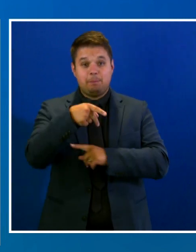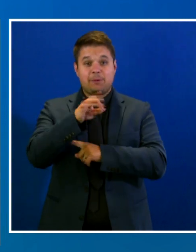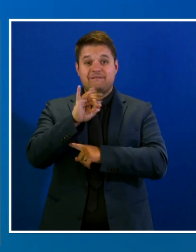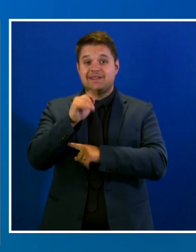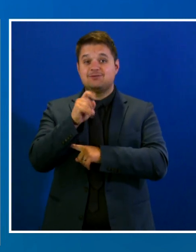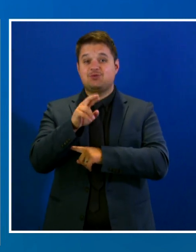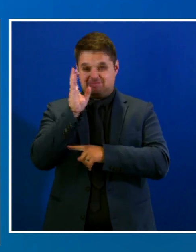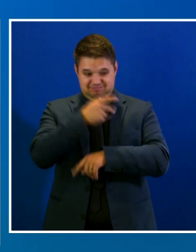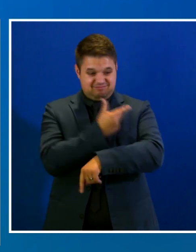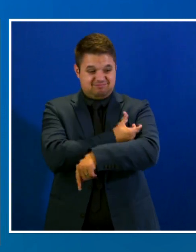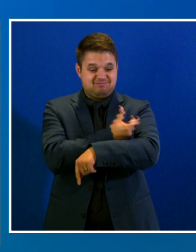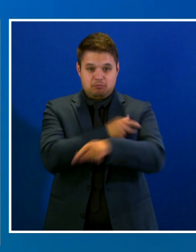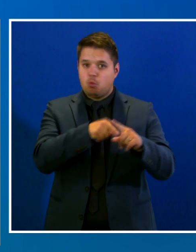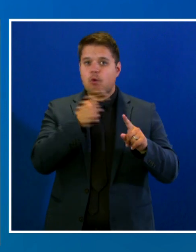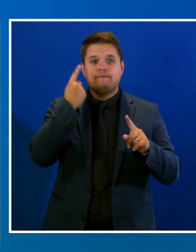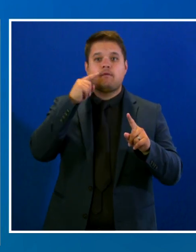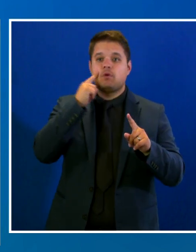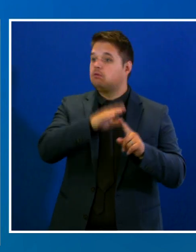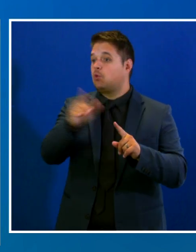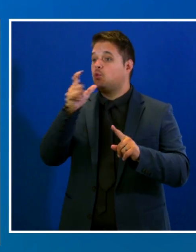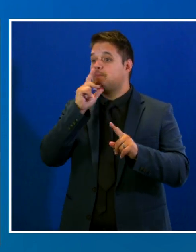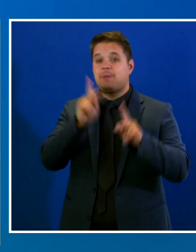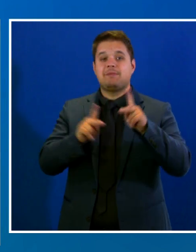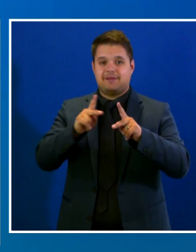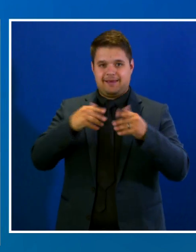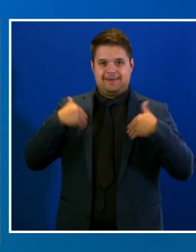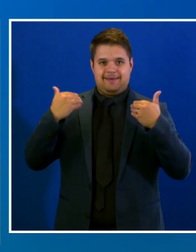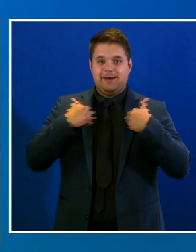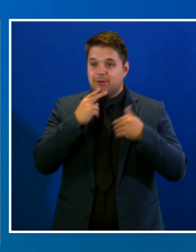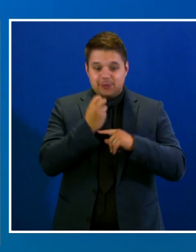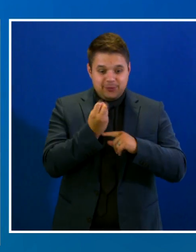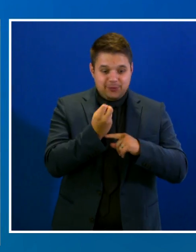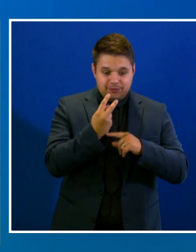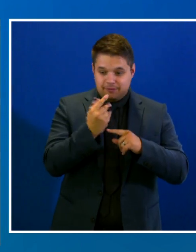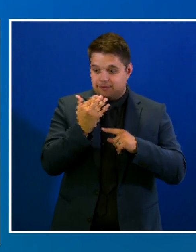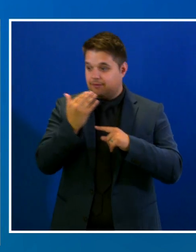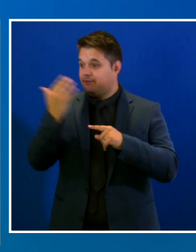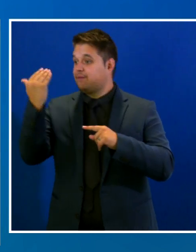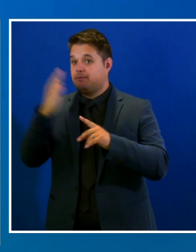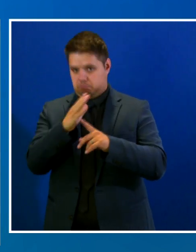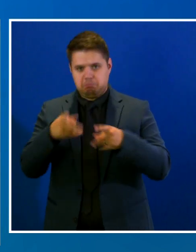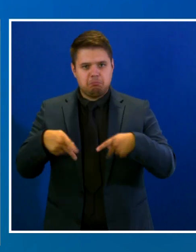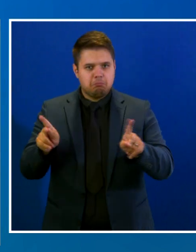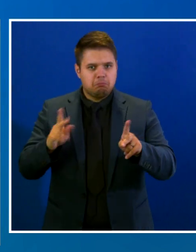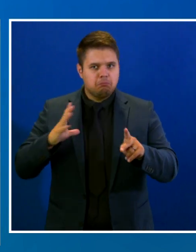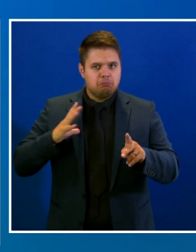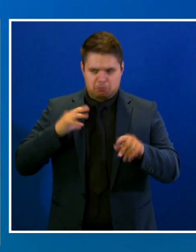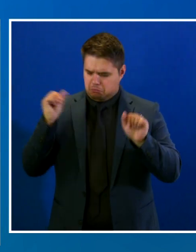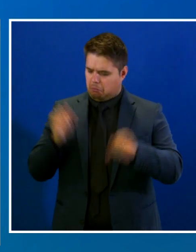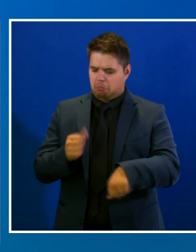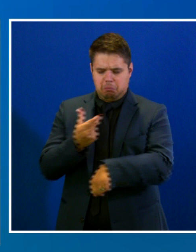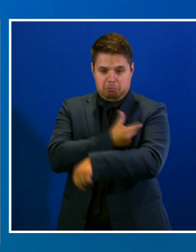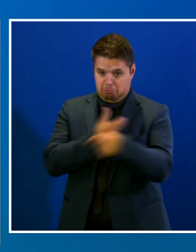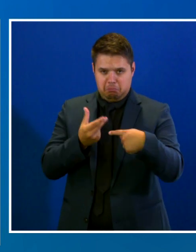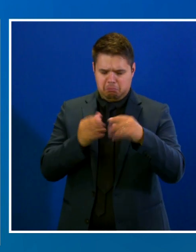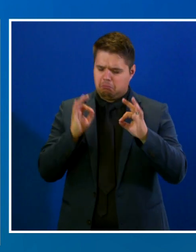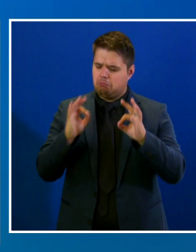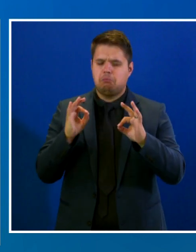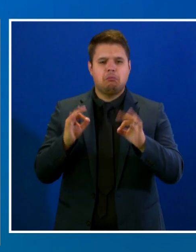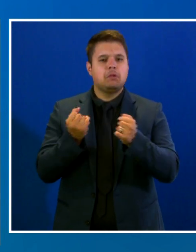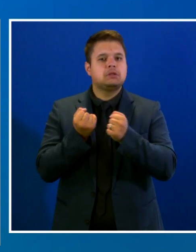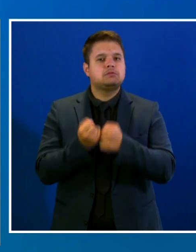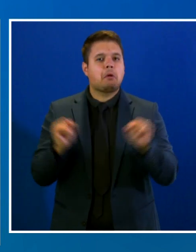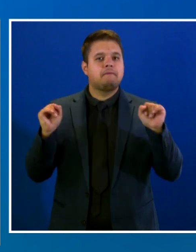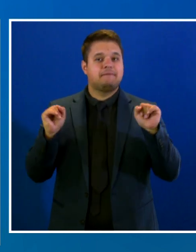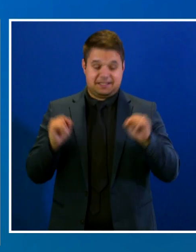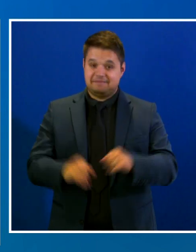trial showed the vaccine is safe and extremely effective for this age group. And yesterday, the CDC's